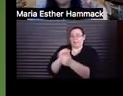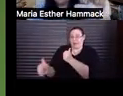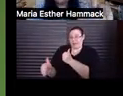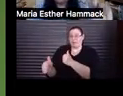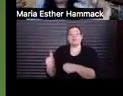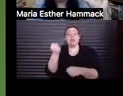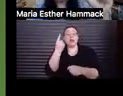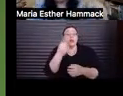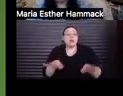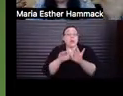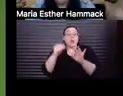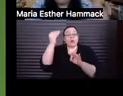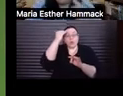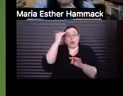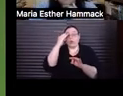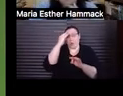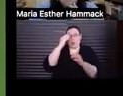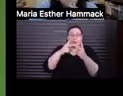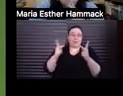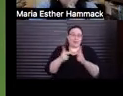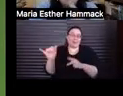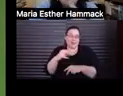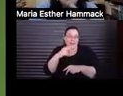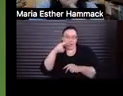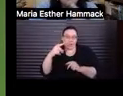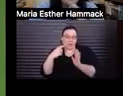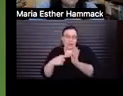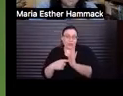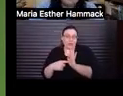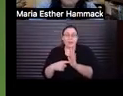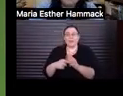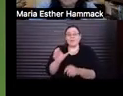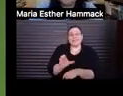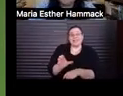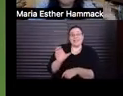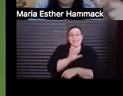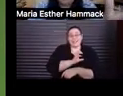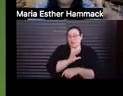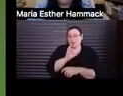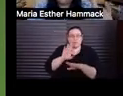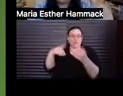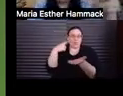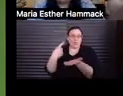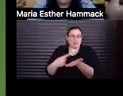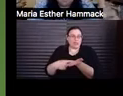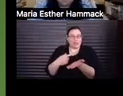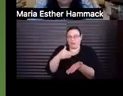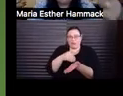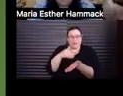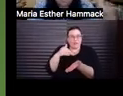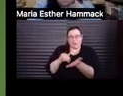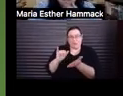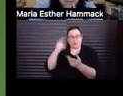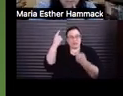that in places or spaces like Mexico, citizenship was not off the table. It was often a consideration.